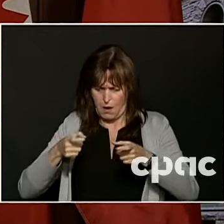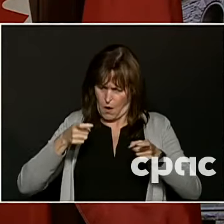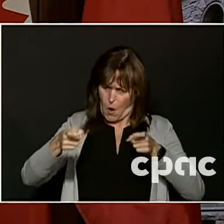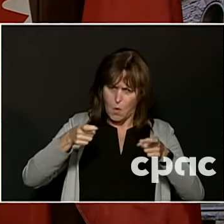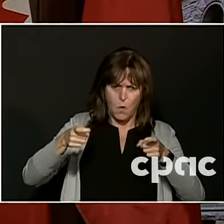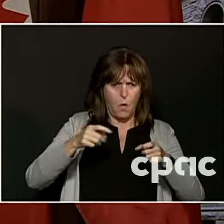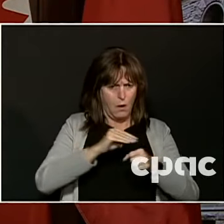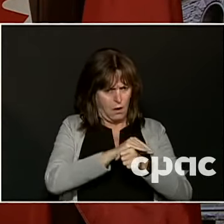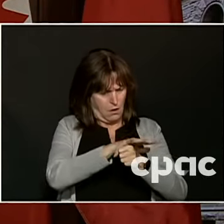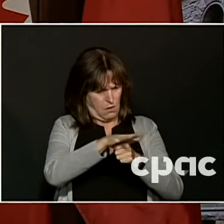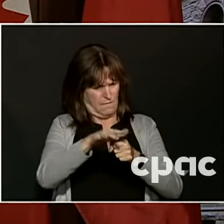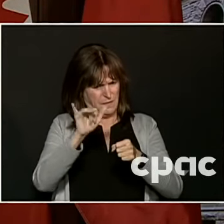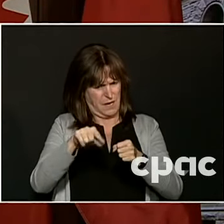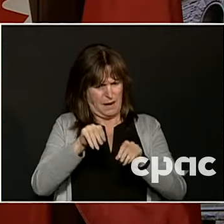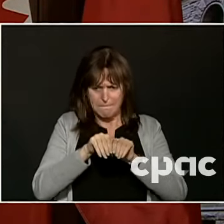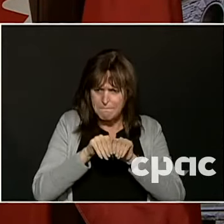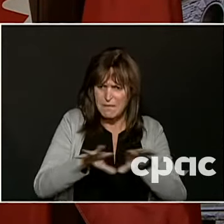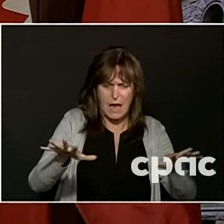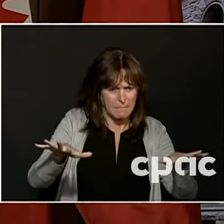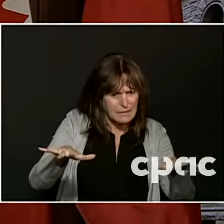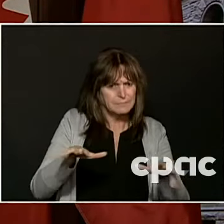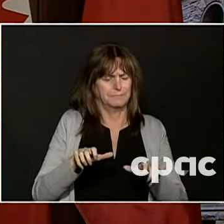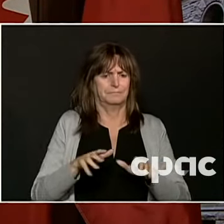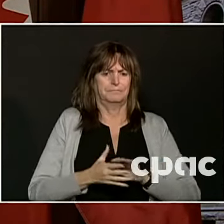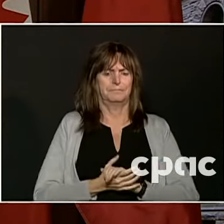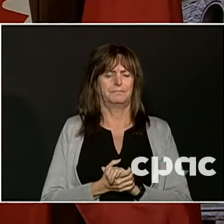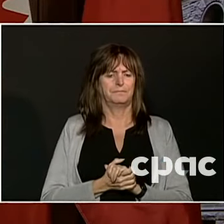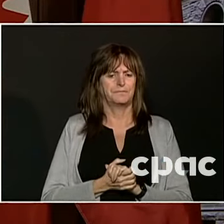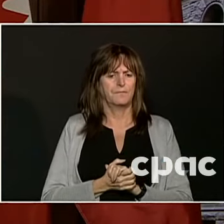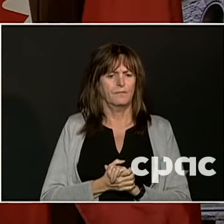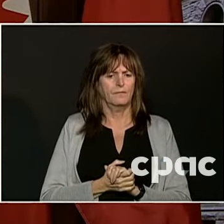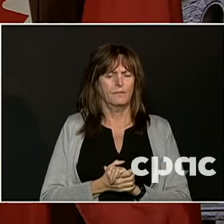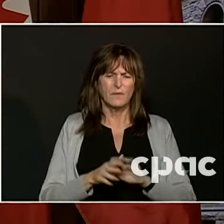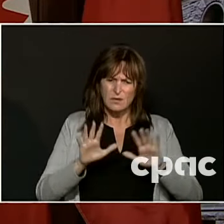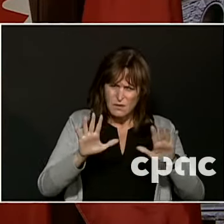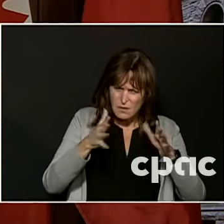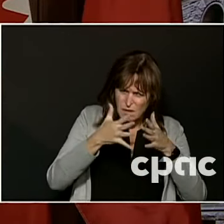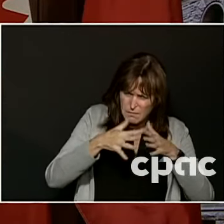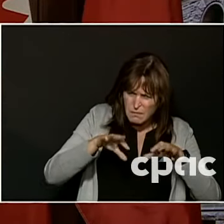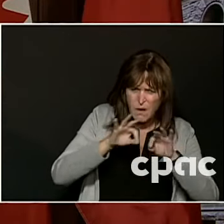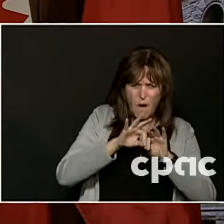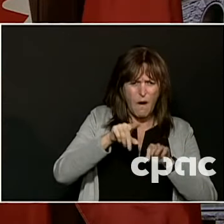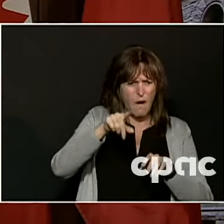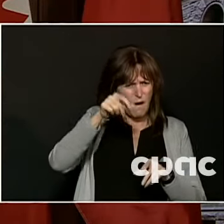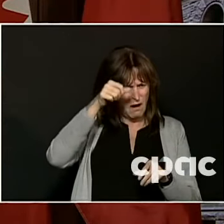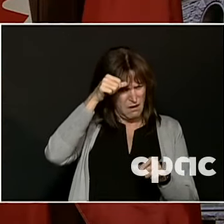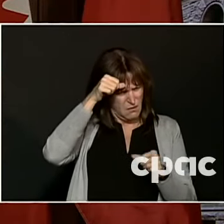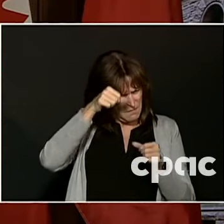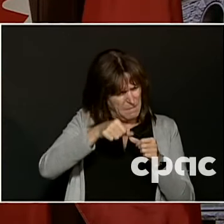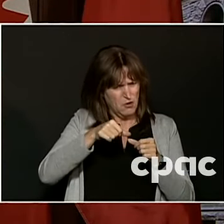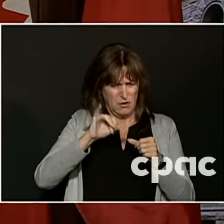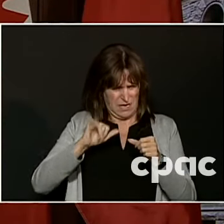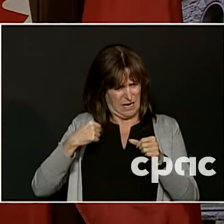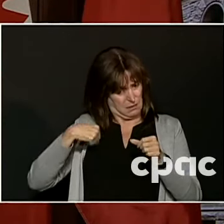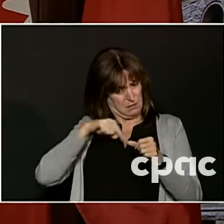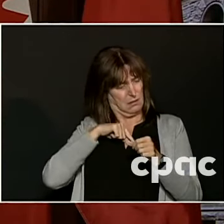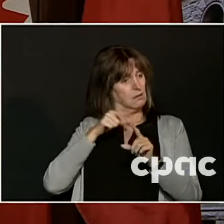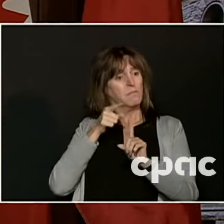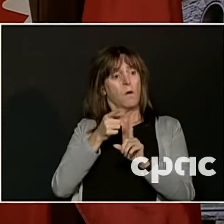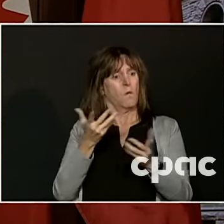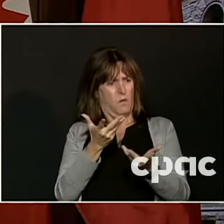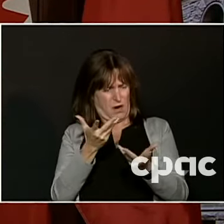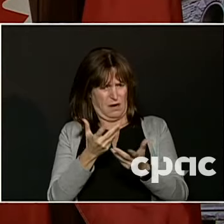findings, if you go to the next slide, which I think are important to keep in mind. The first is that key indicators of the pandemic continue to